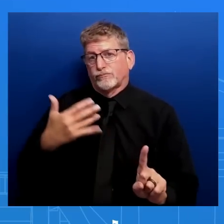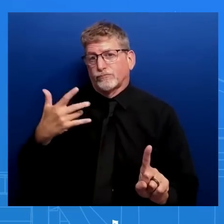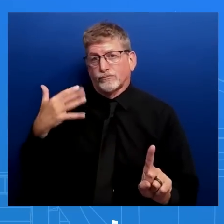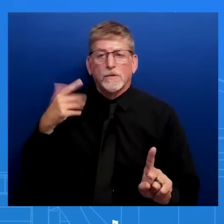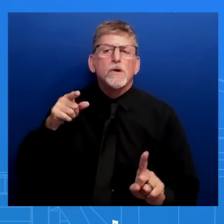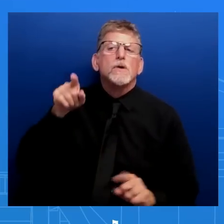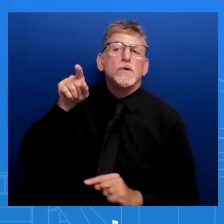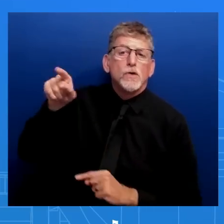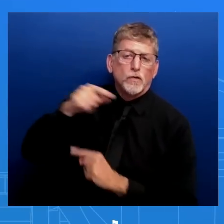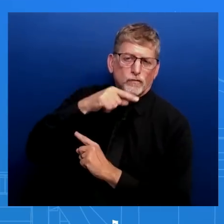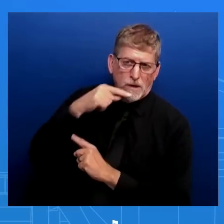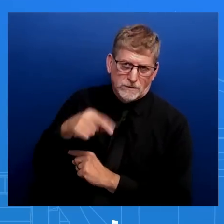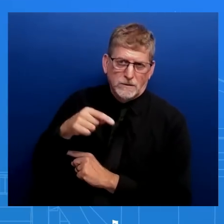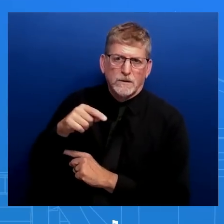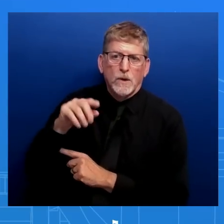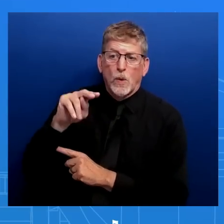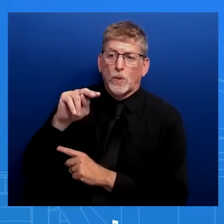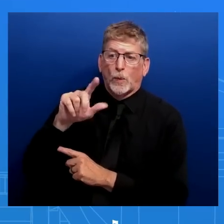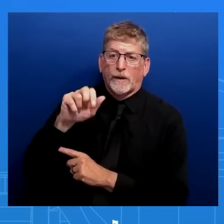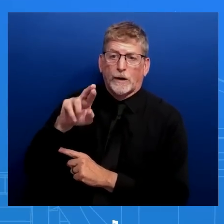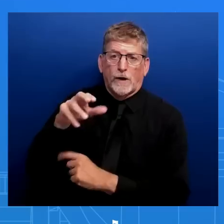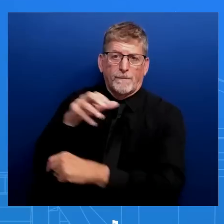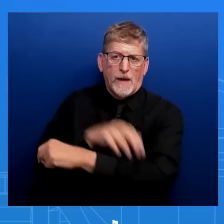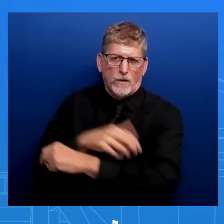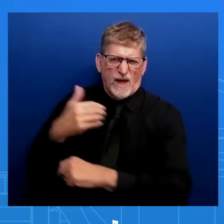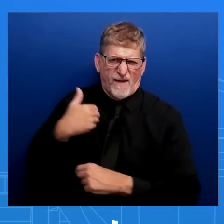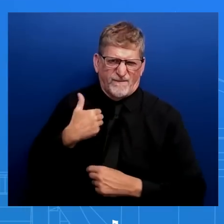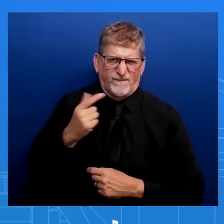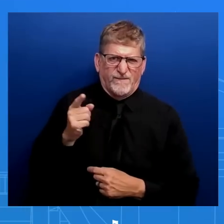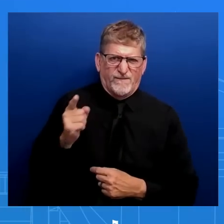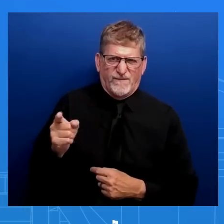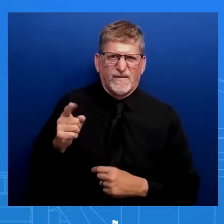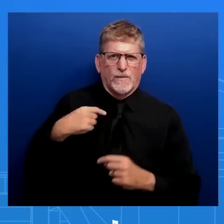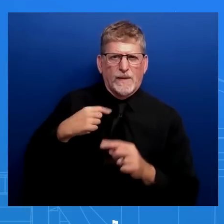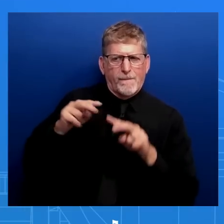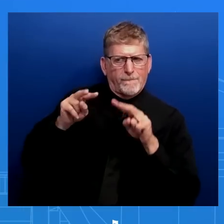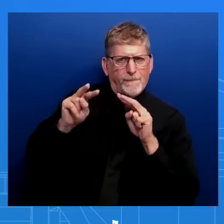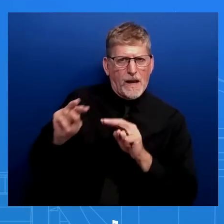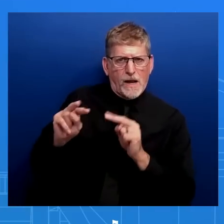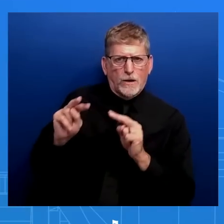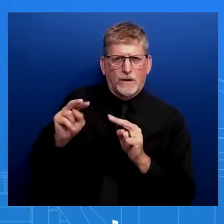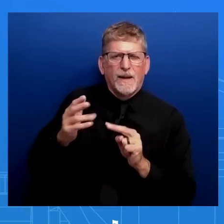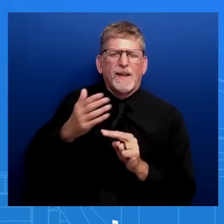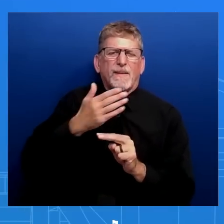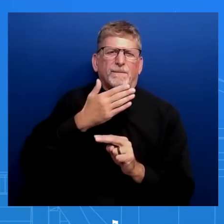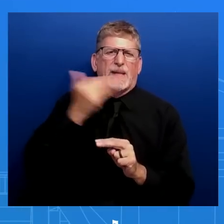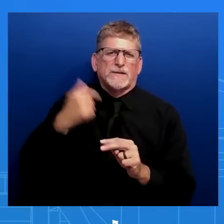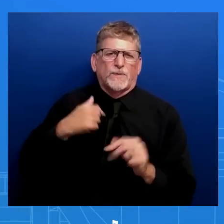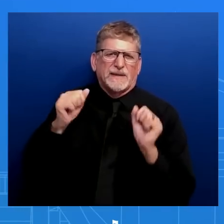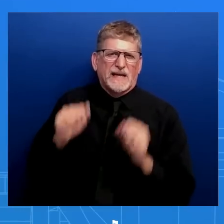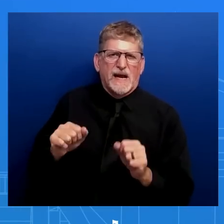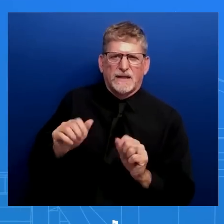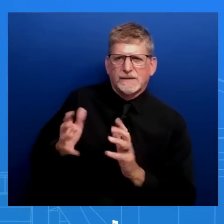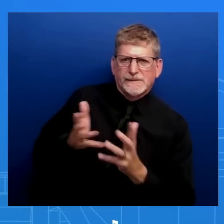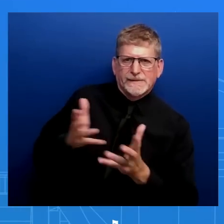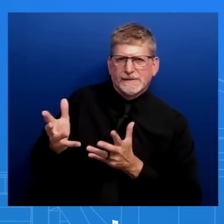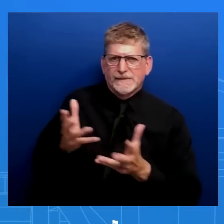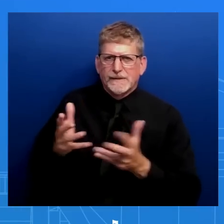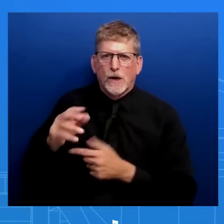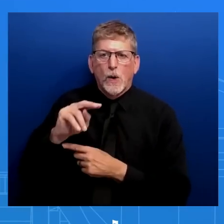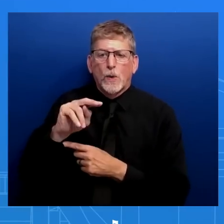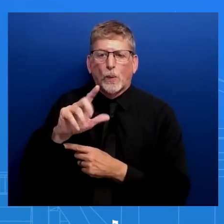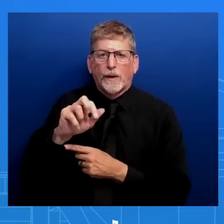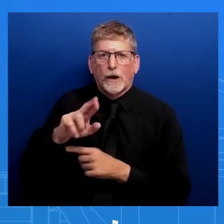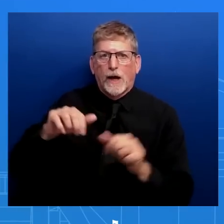monitoring as best we can Russian strategic posture, their nuclear capabilities. That continues. And